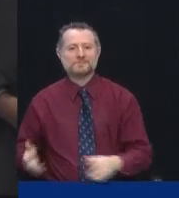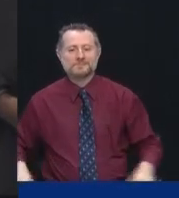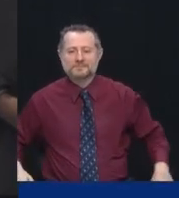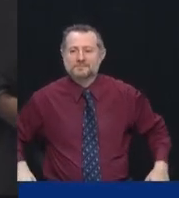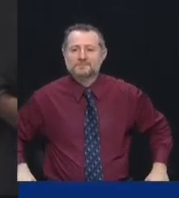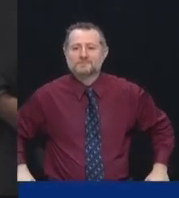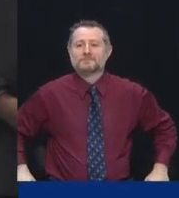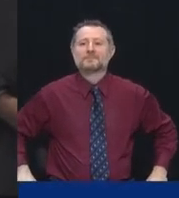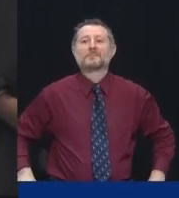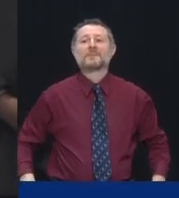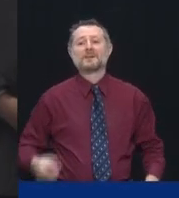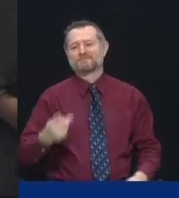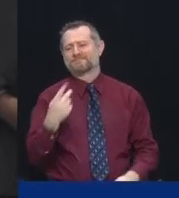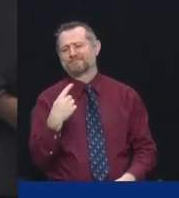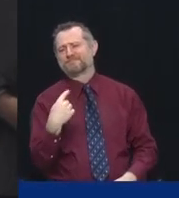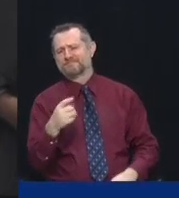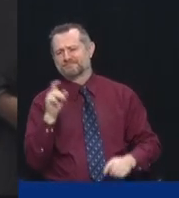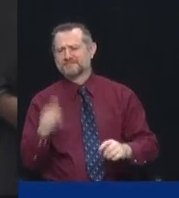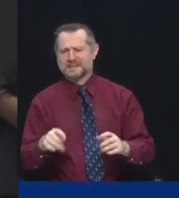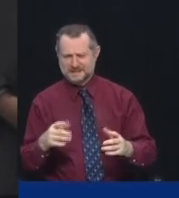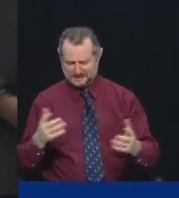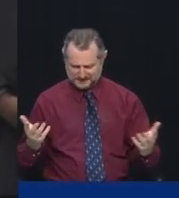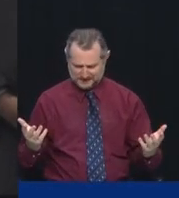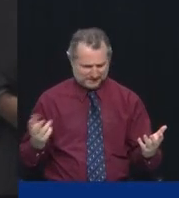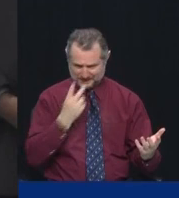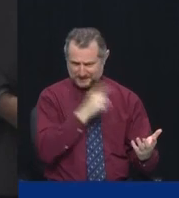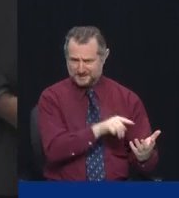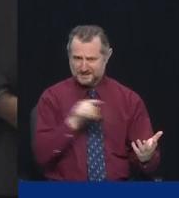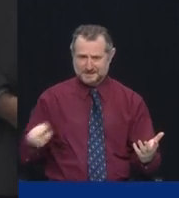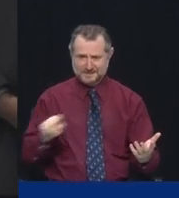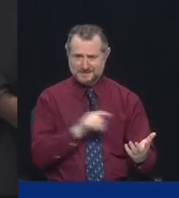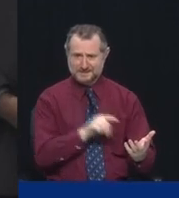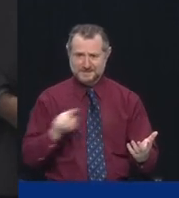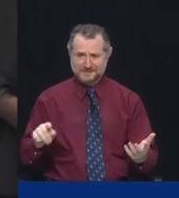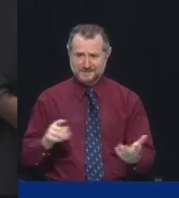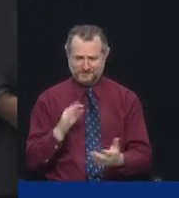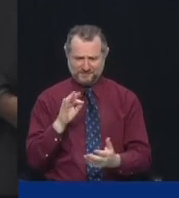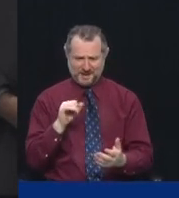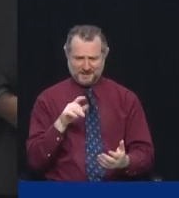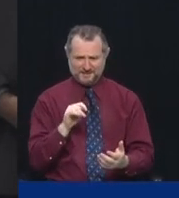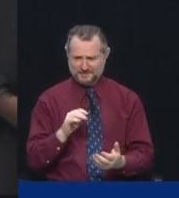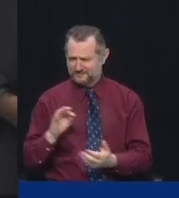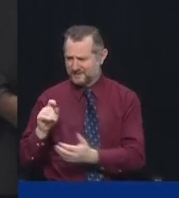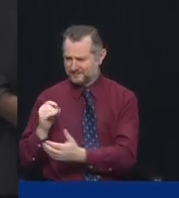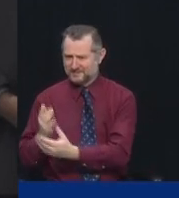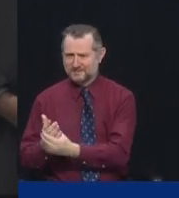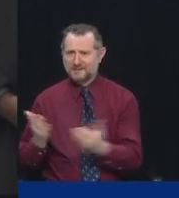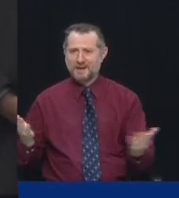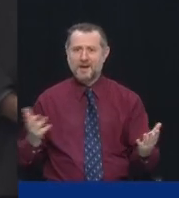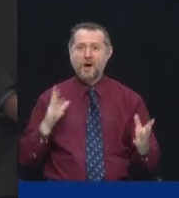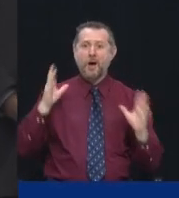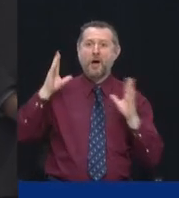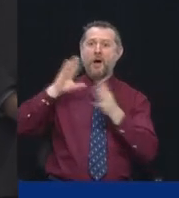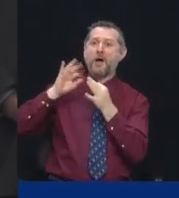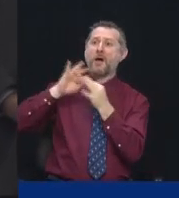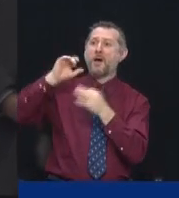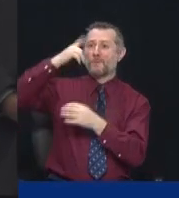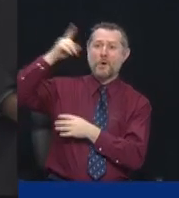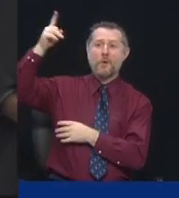we have to weigh those two facts, right? Well, Governor, you said we're doing